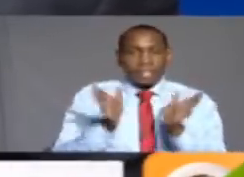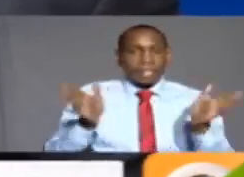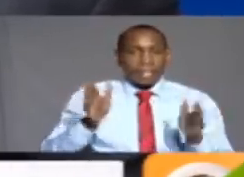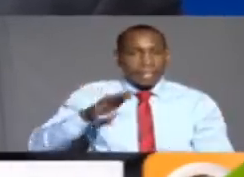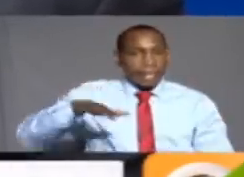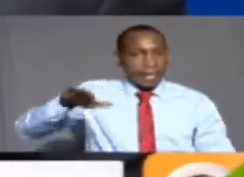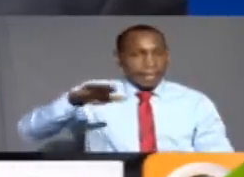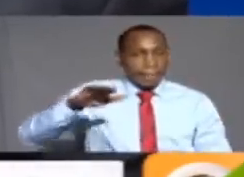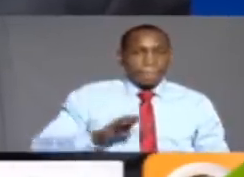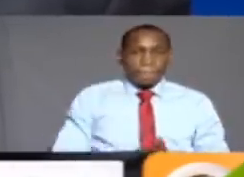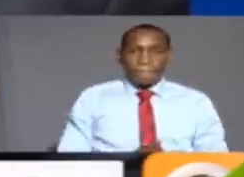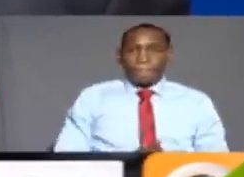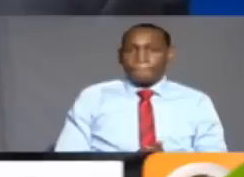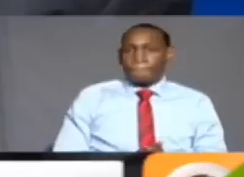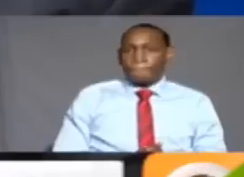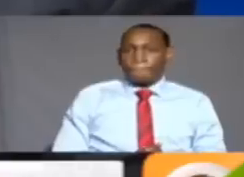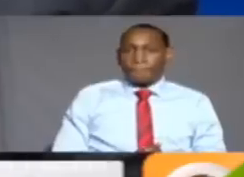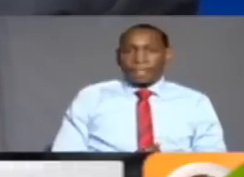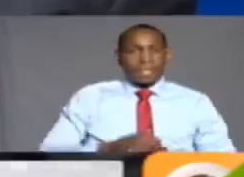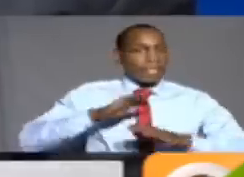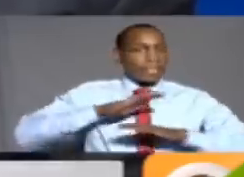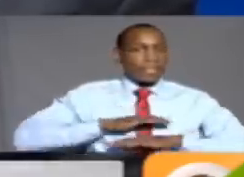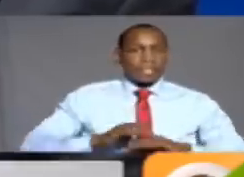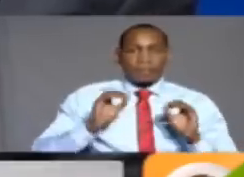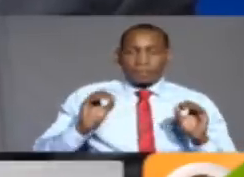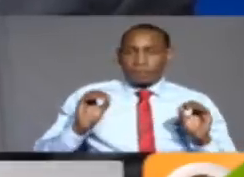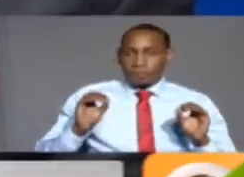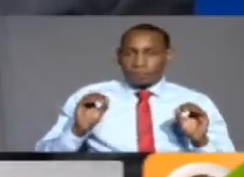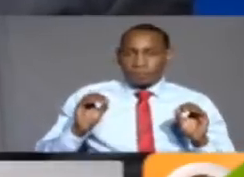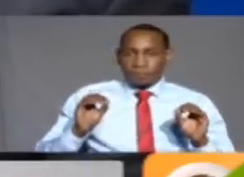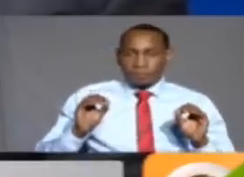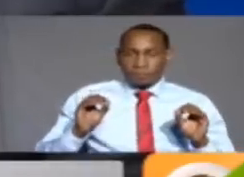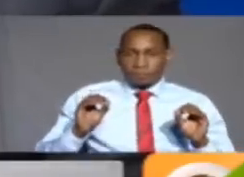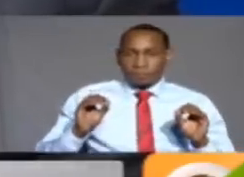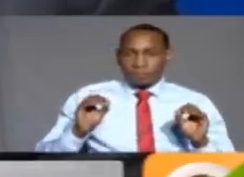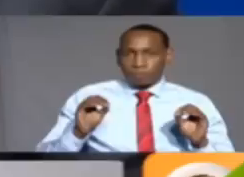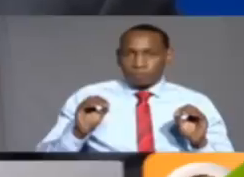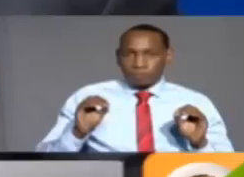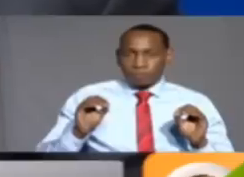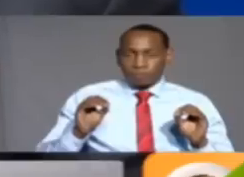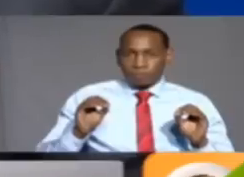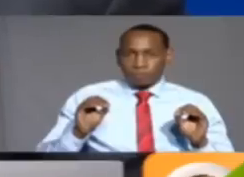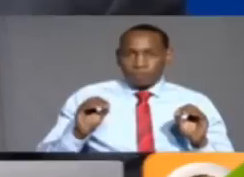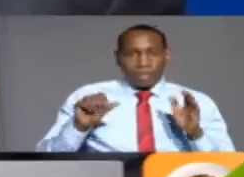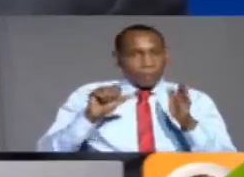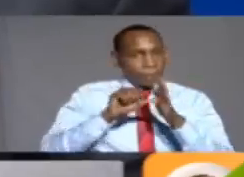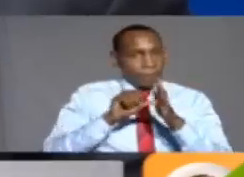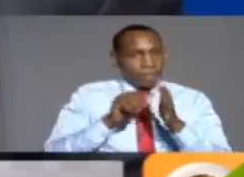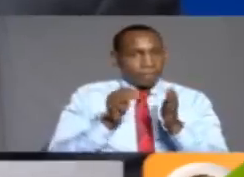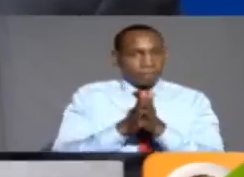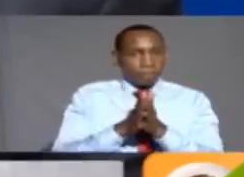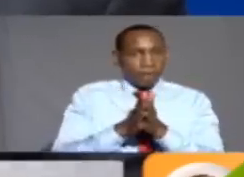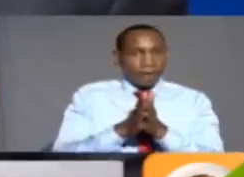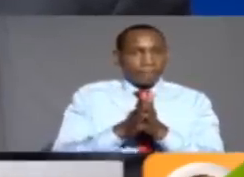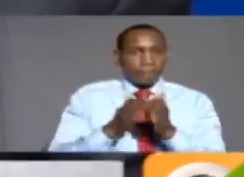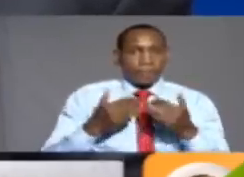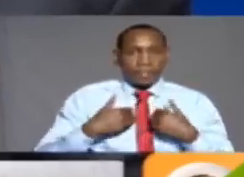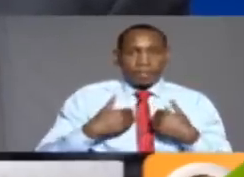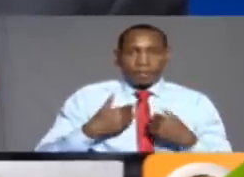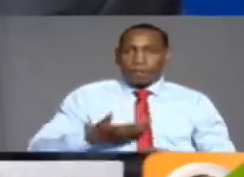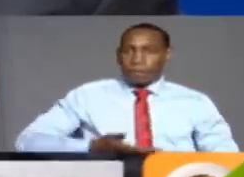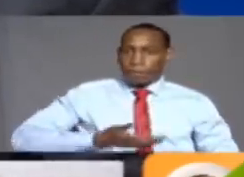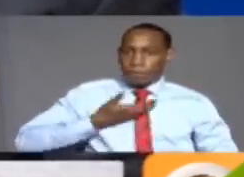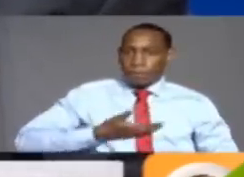region, there's a lot of displeasure and with the anger. Government? Now, this is a problem I have with the way this anger has been